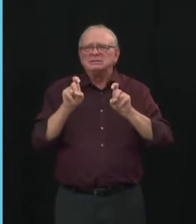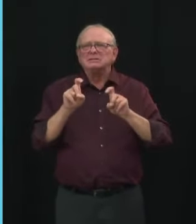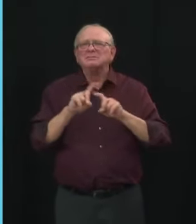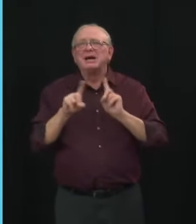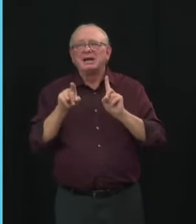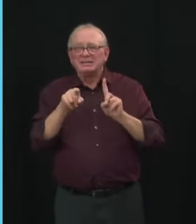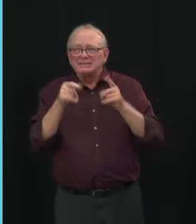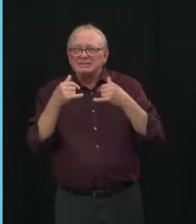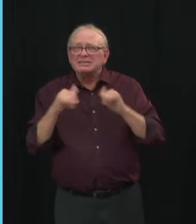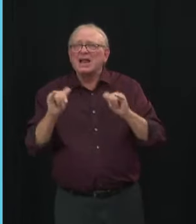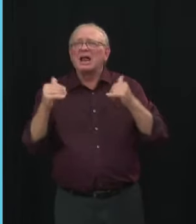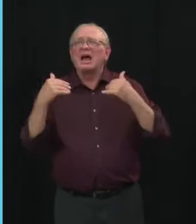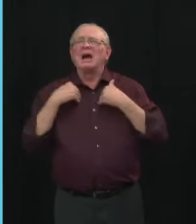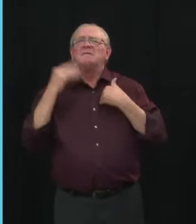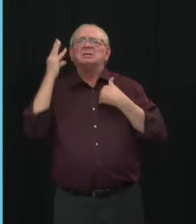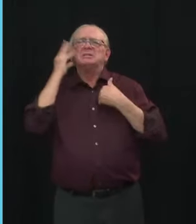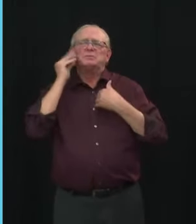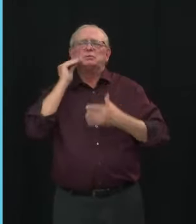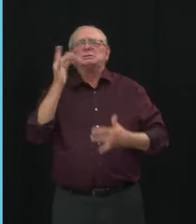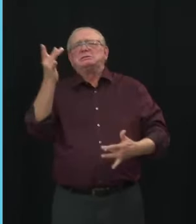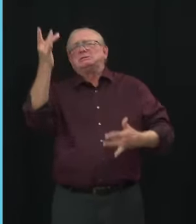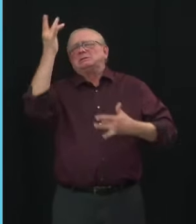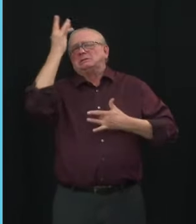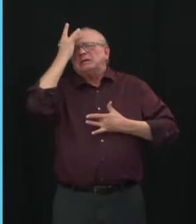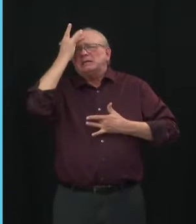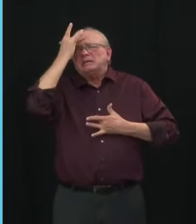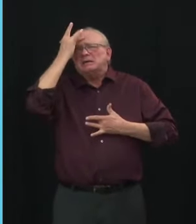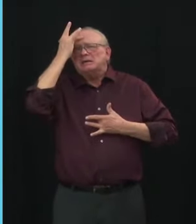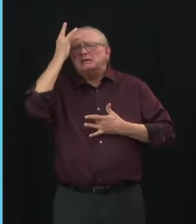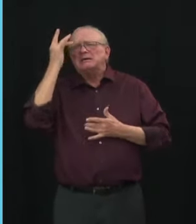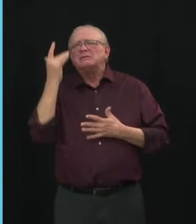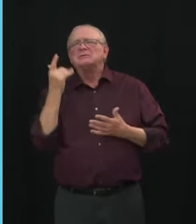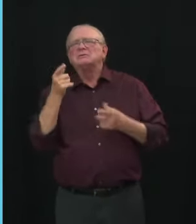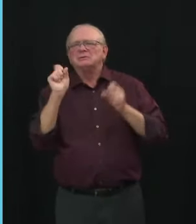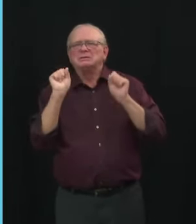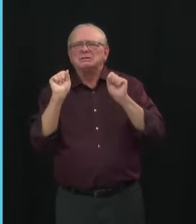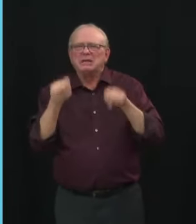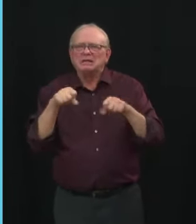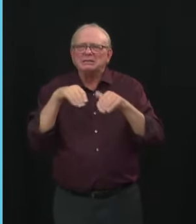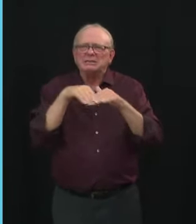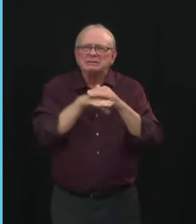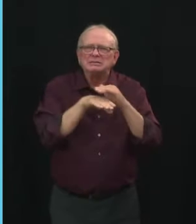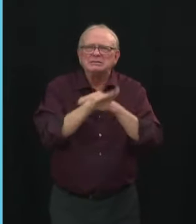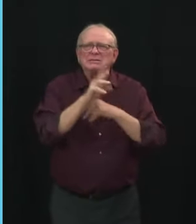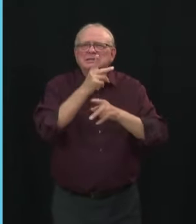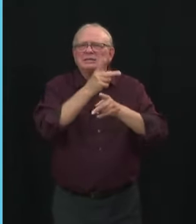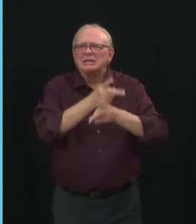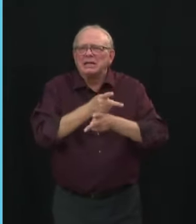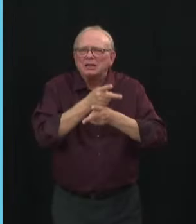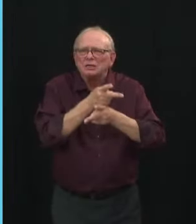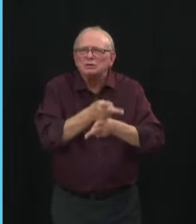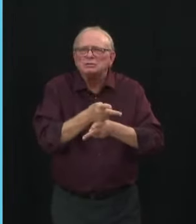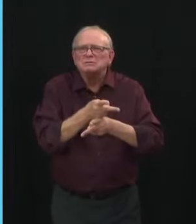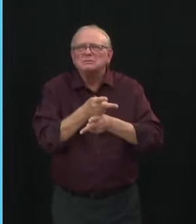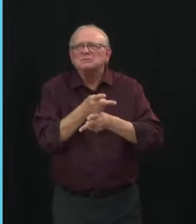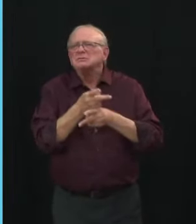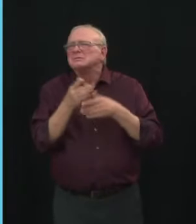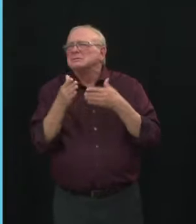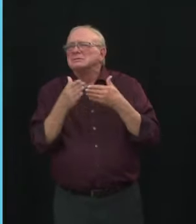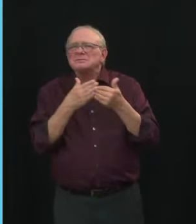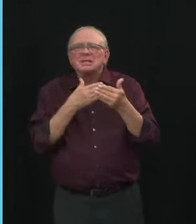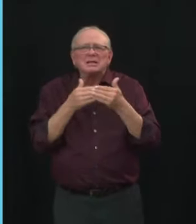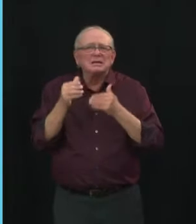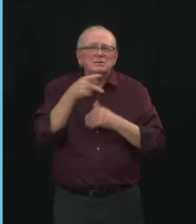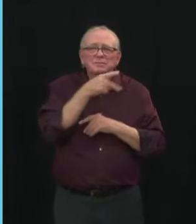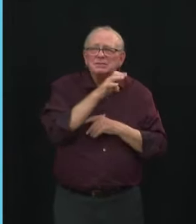long COVID, and they will be able to access the care that they need for those symptoms, whether or not a PCR